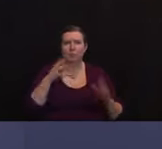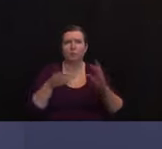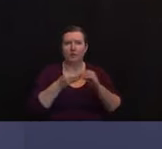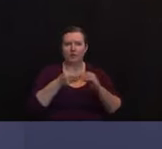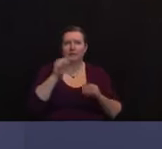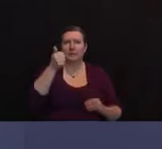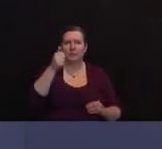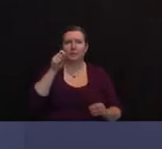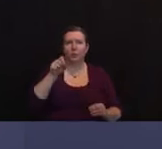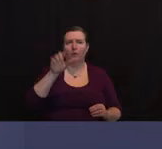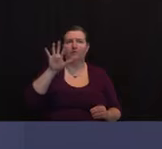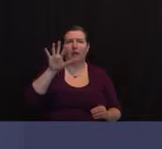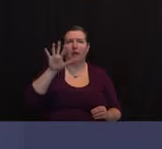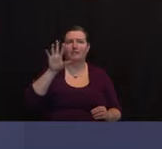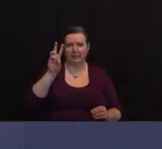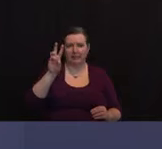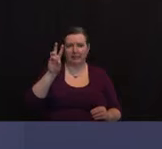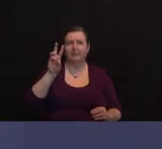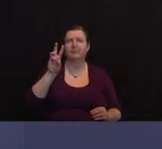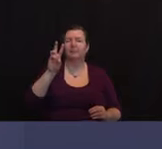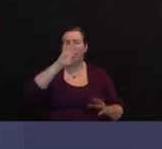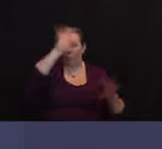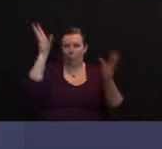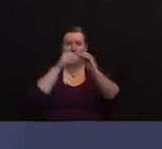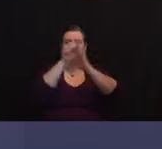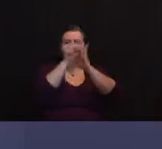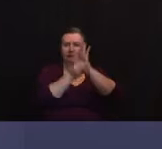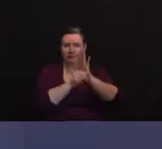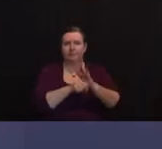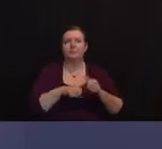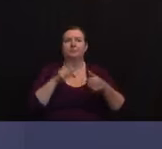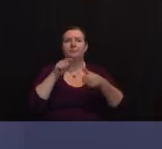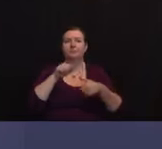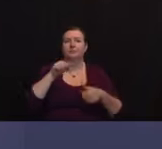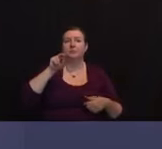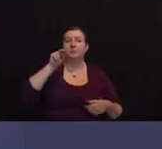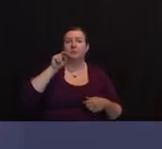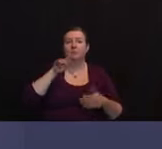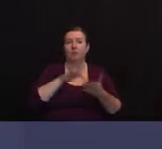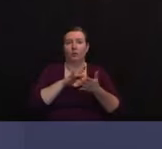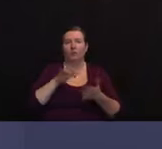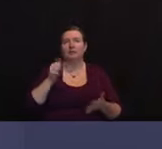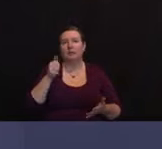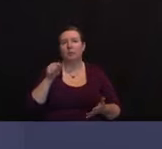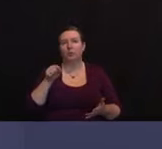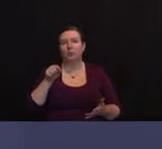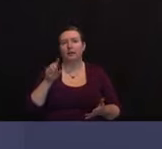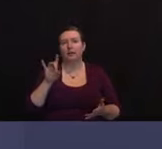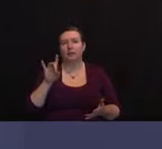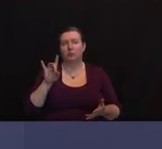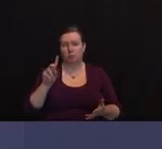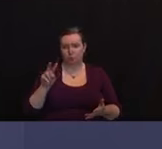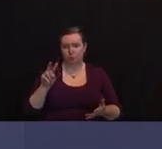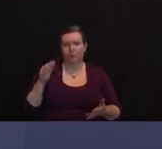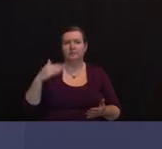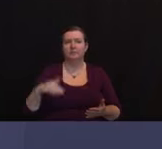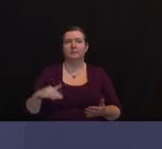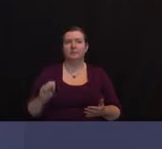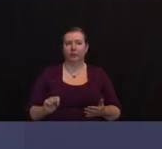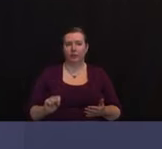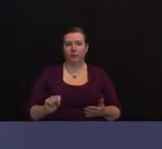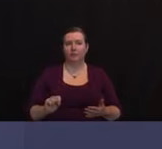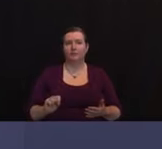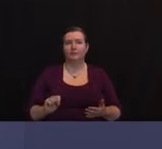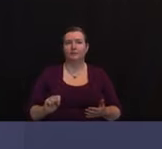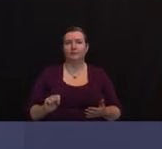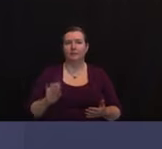northern part is 11.18. Central, 10.82. Southern, 8.29. So that concludes my daily